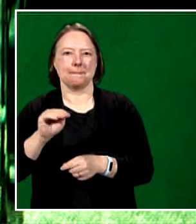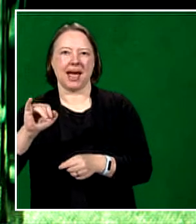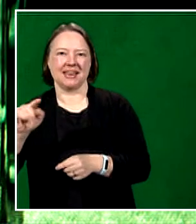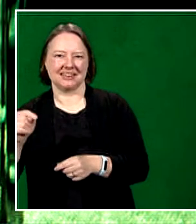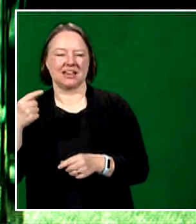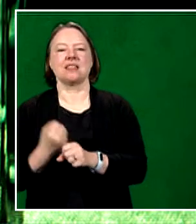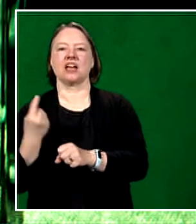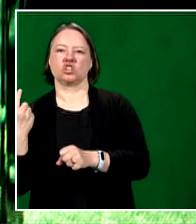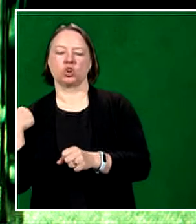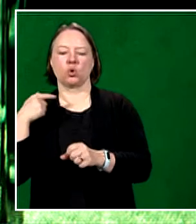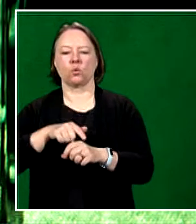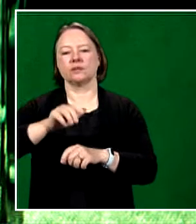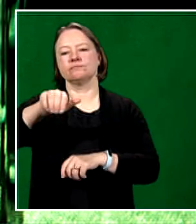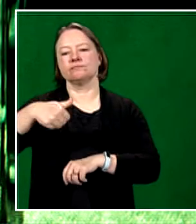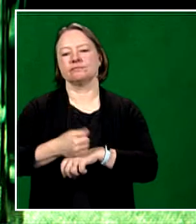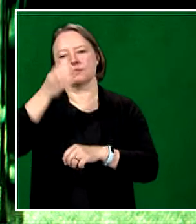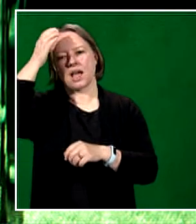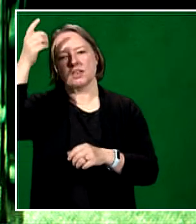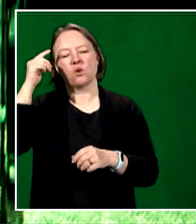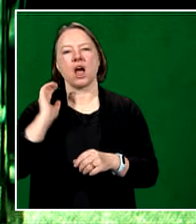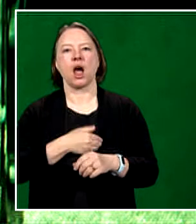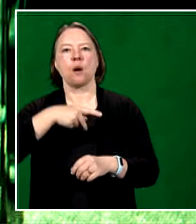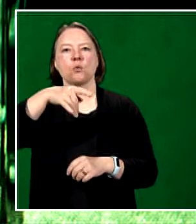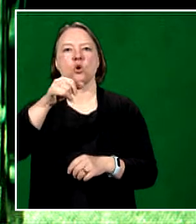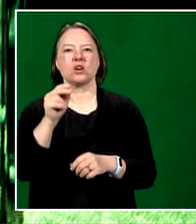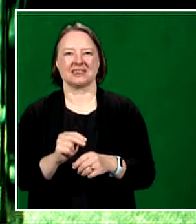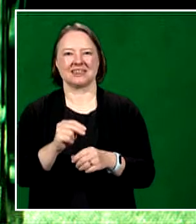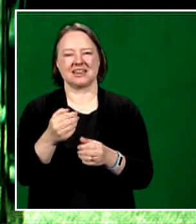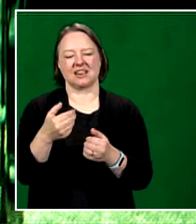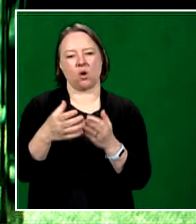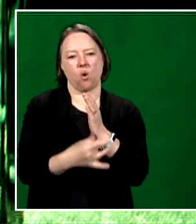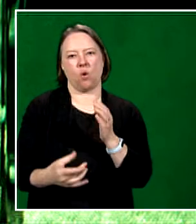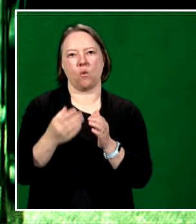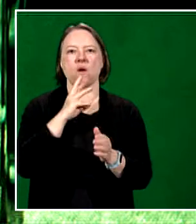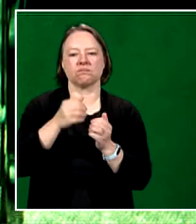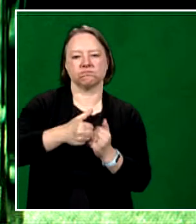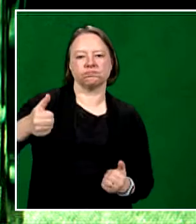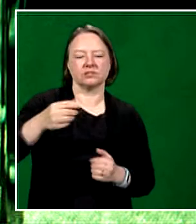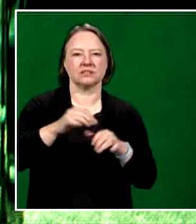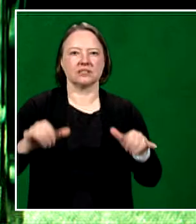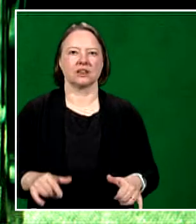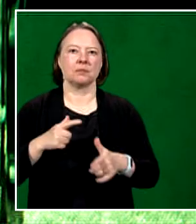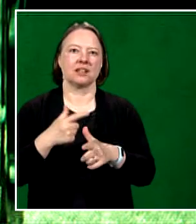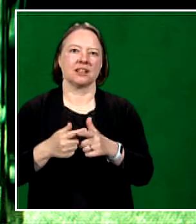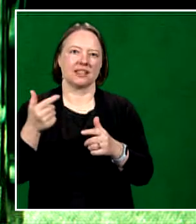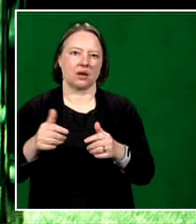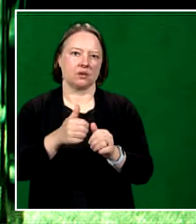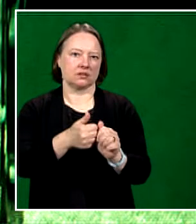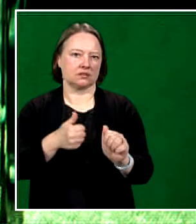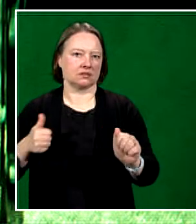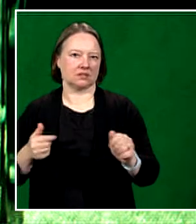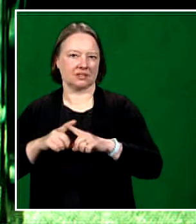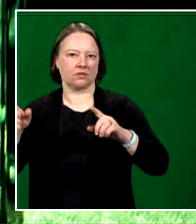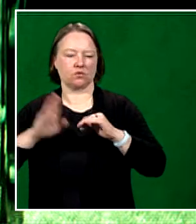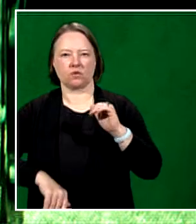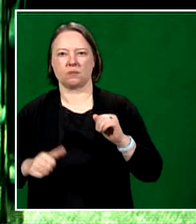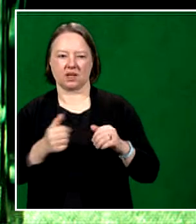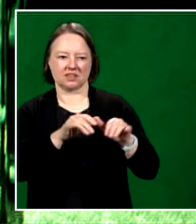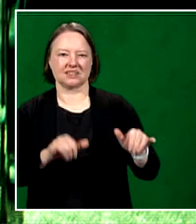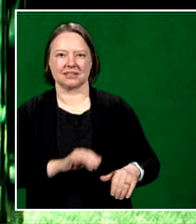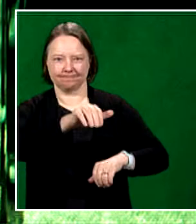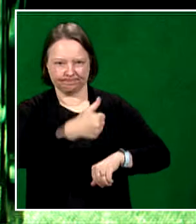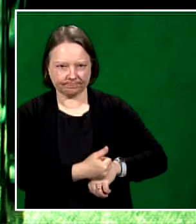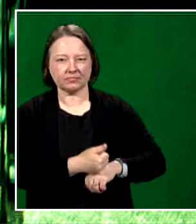last year developing a proof of concept for our protein emulsion system, which shows marked improvements from the previous clay system. Our